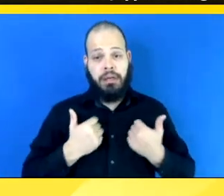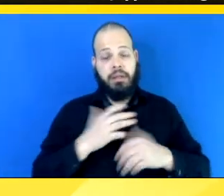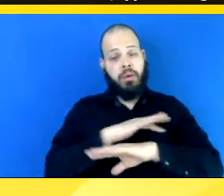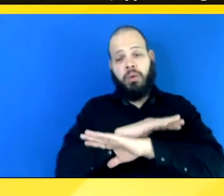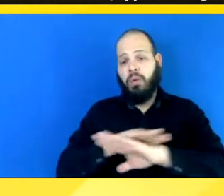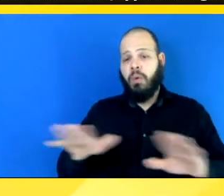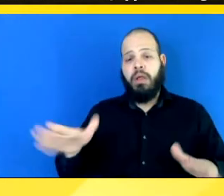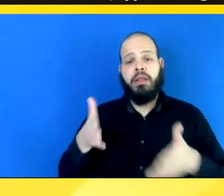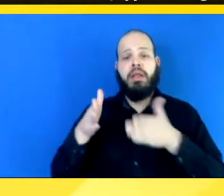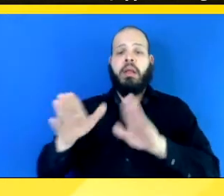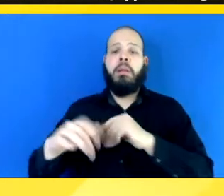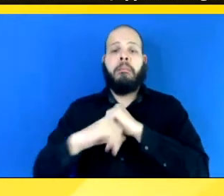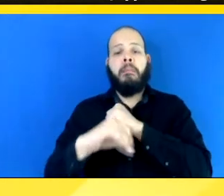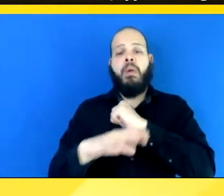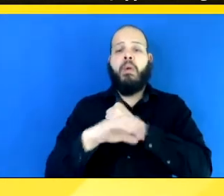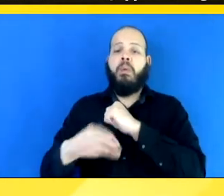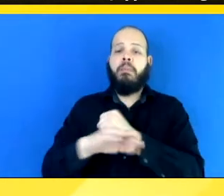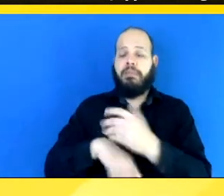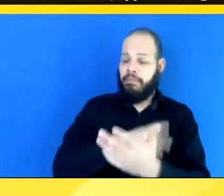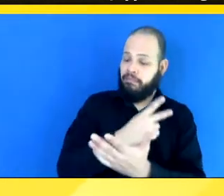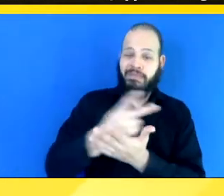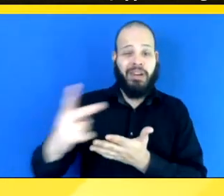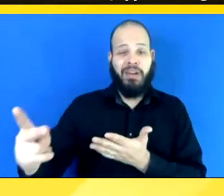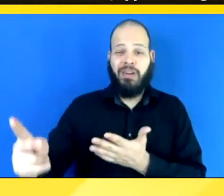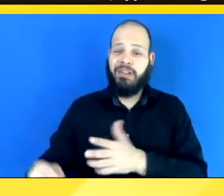yes votes in the mail. Singing,